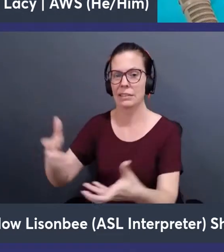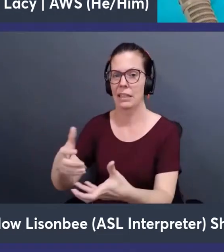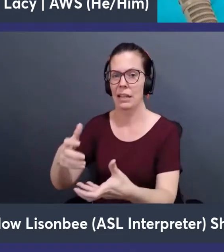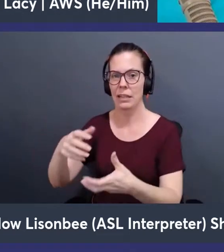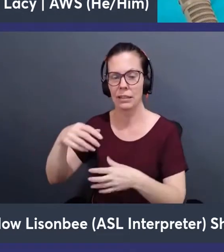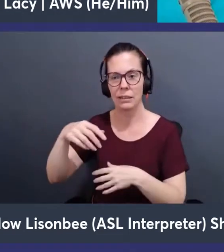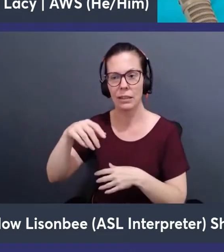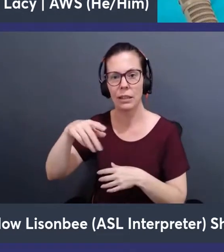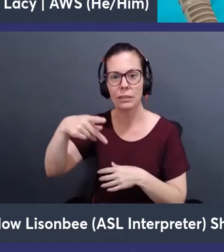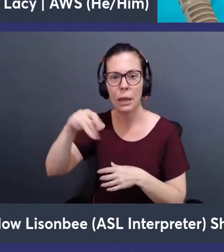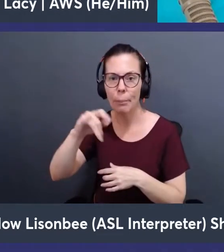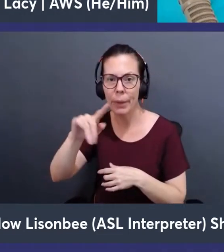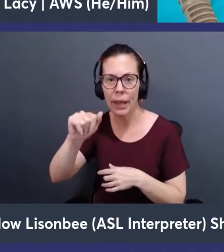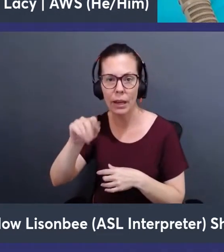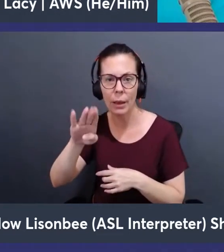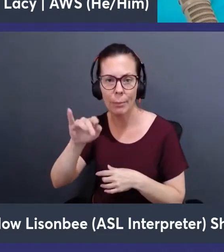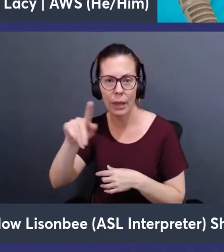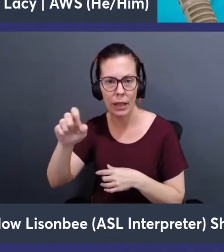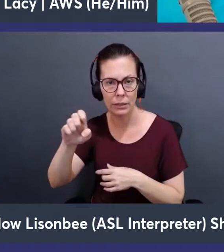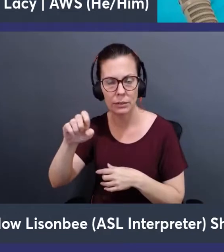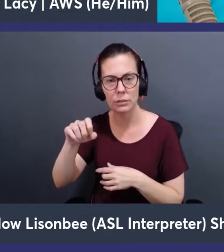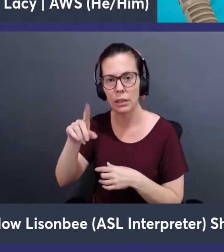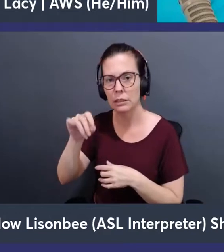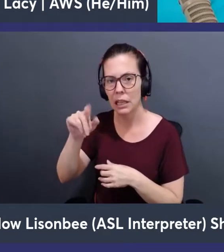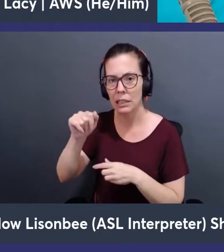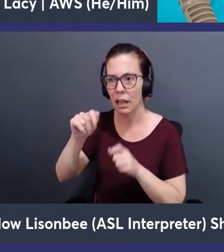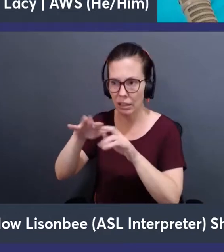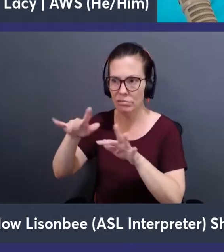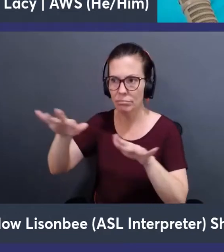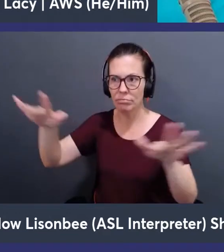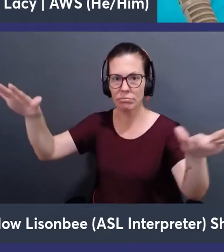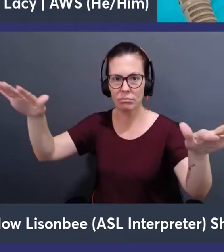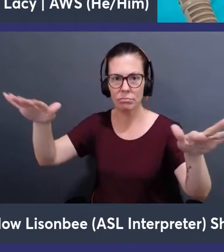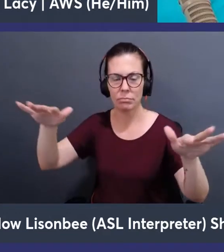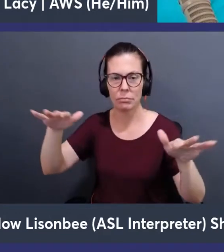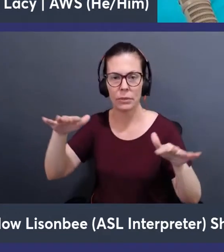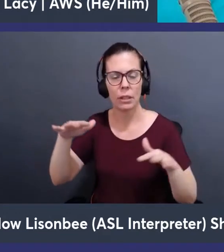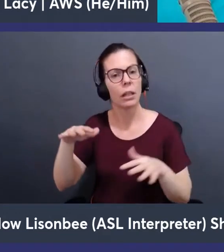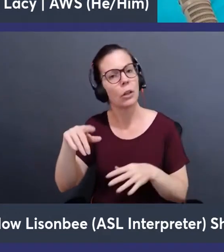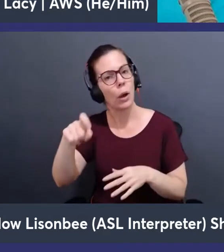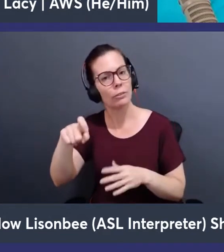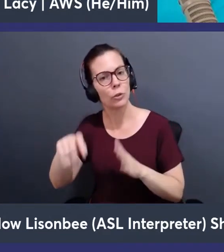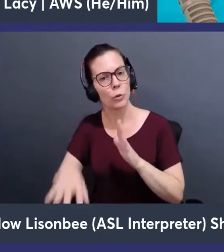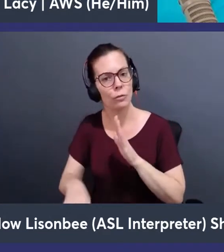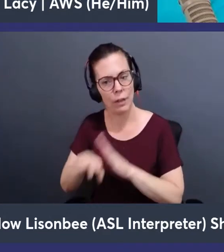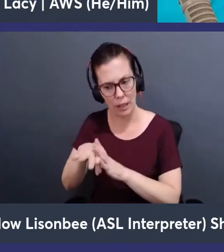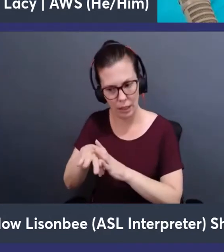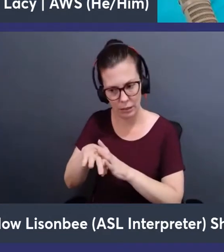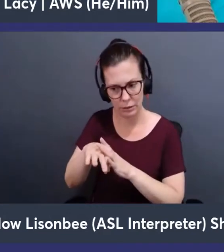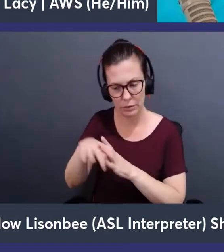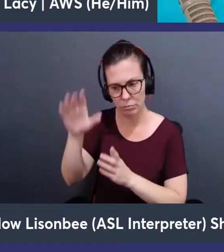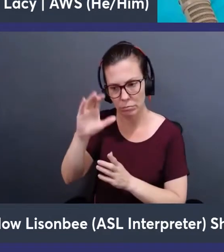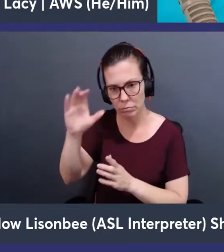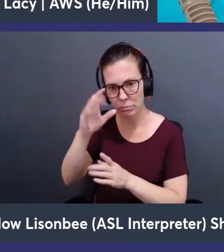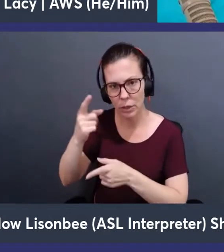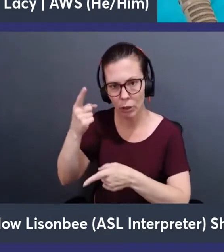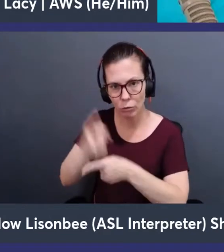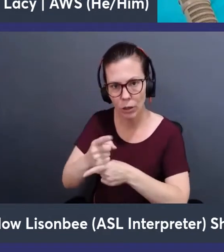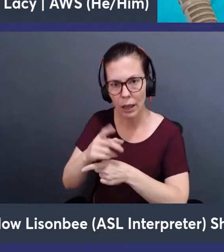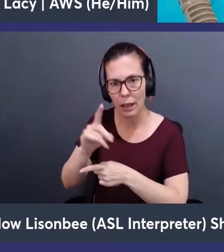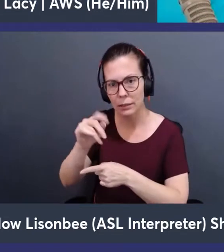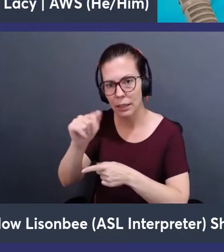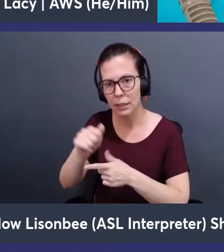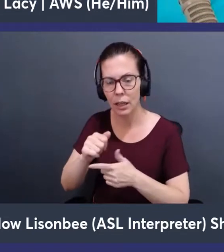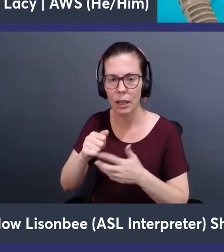data. It's dispersed everywhere, and you need to find the right data. You need to acquire the license for